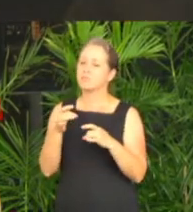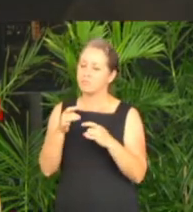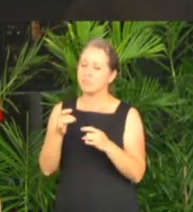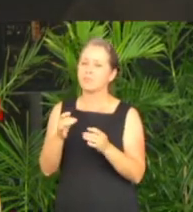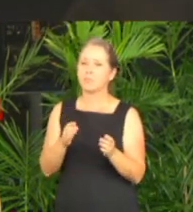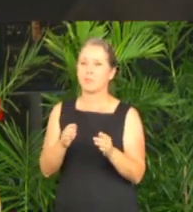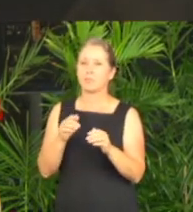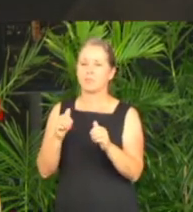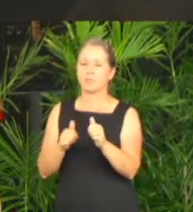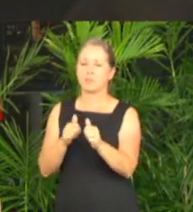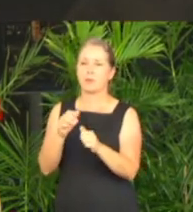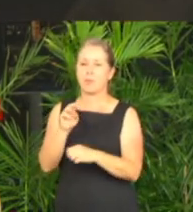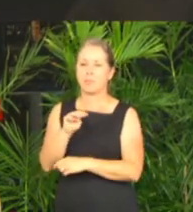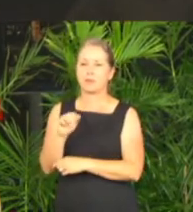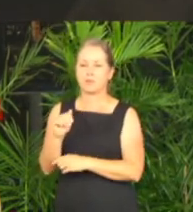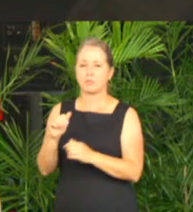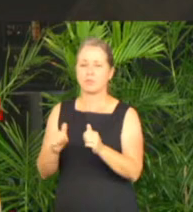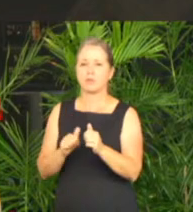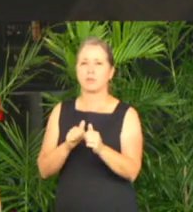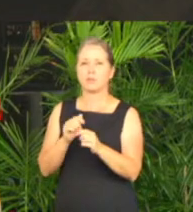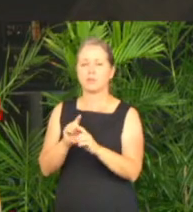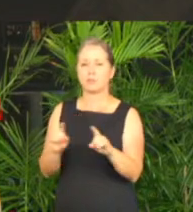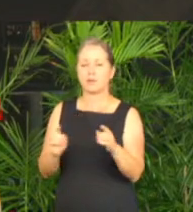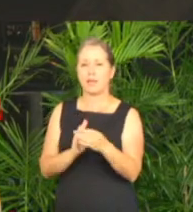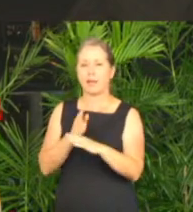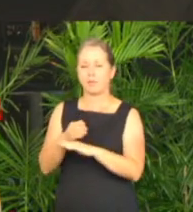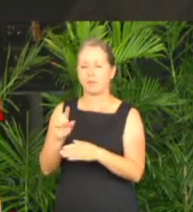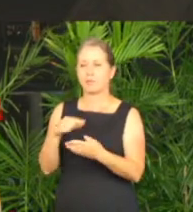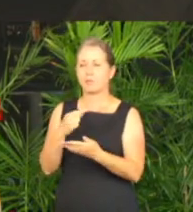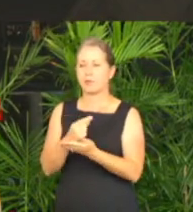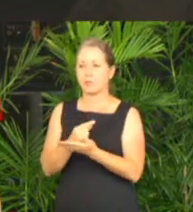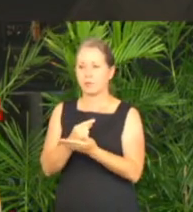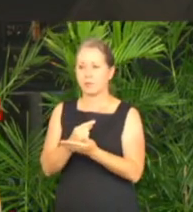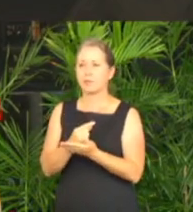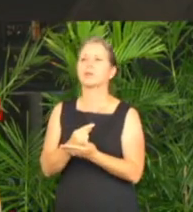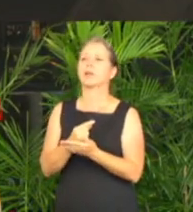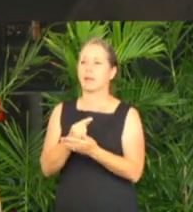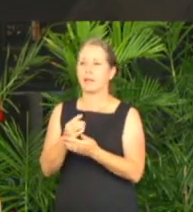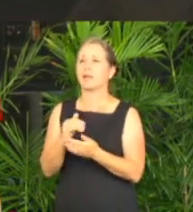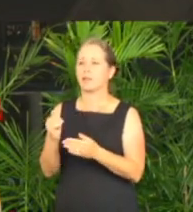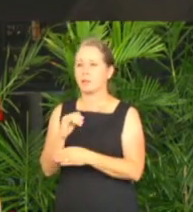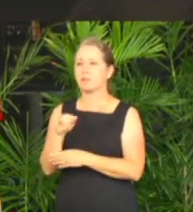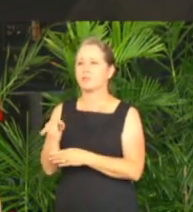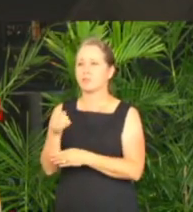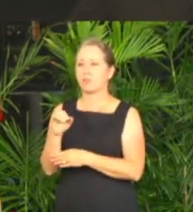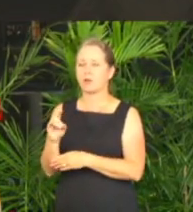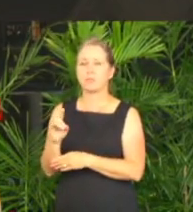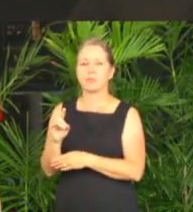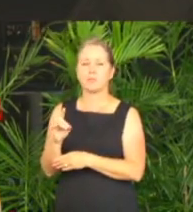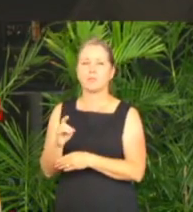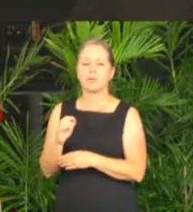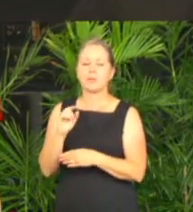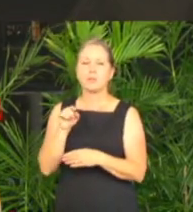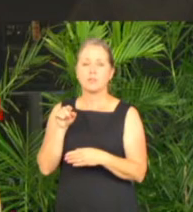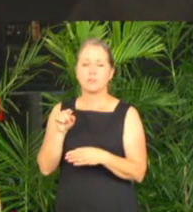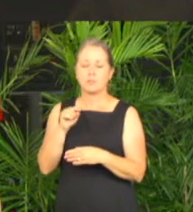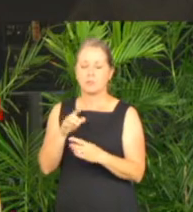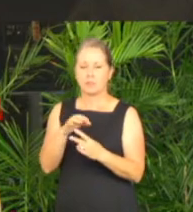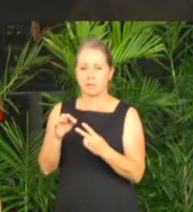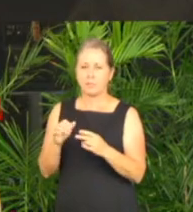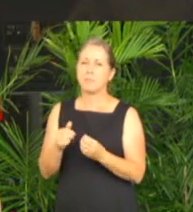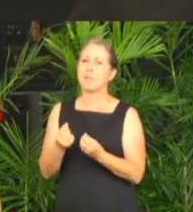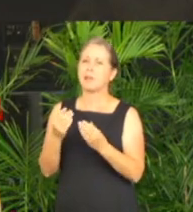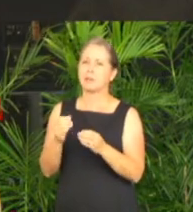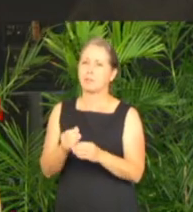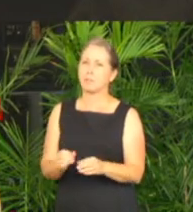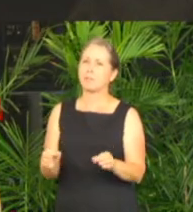her master's degree after graduation, followed by Juris Doctorate. Hannah was selected among many worthy